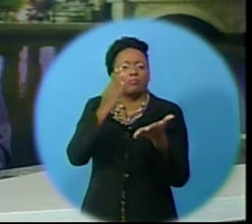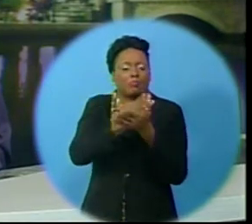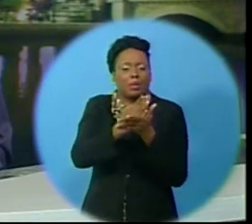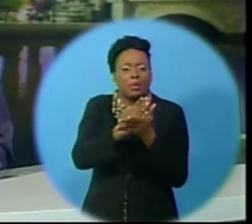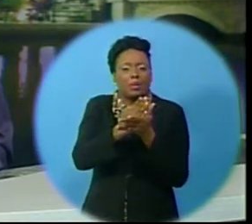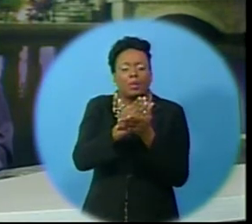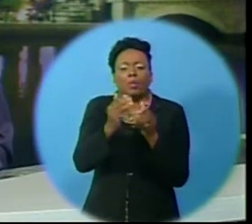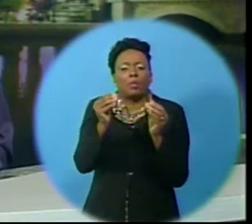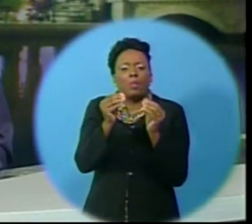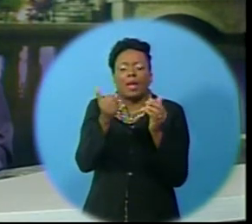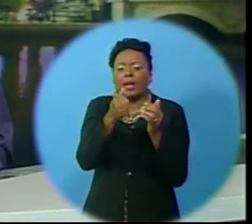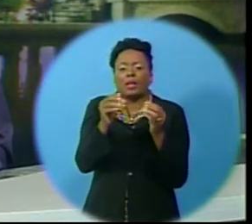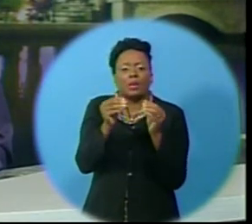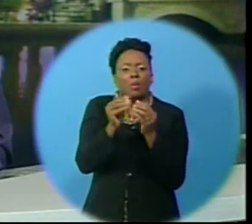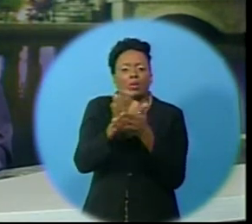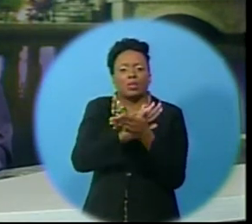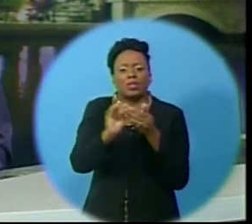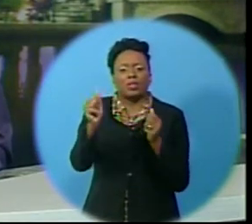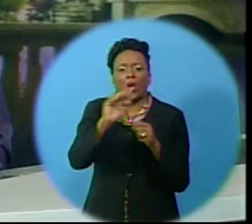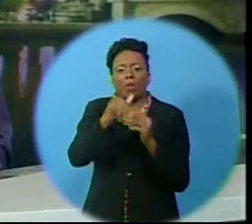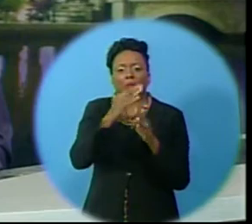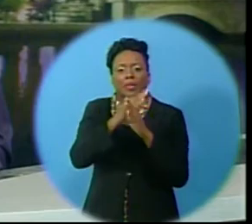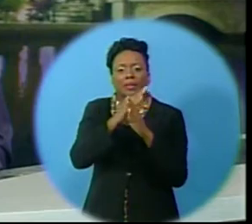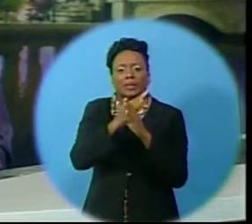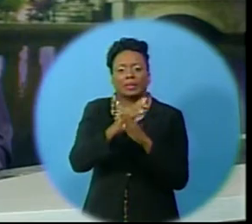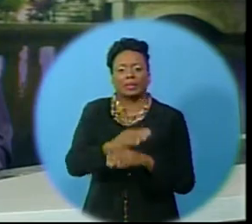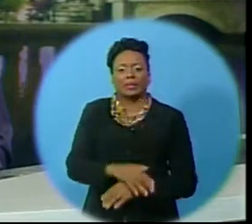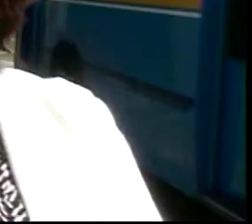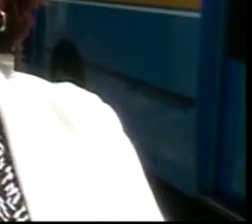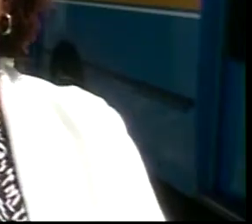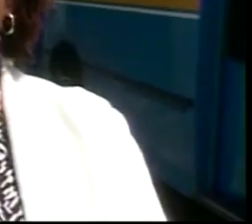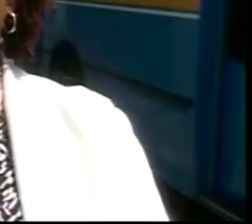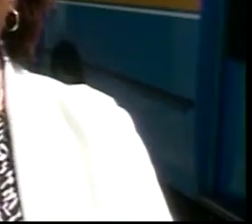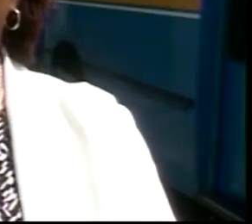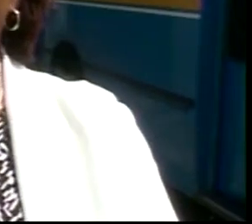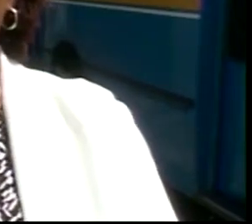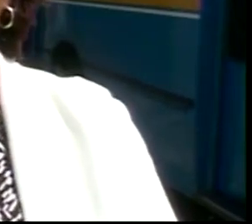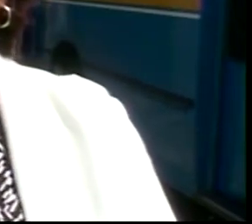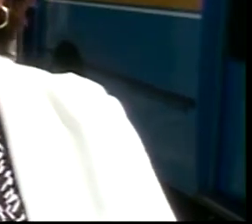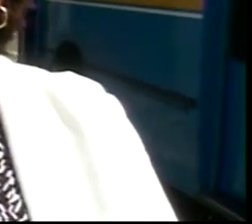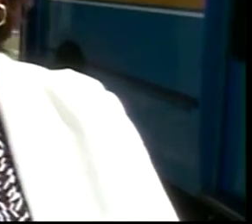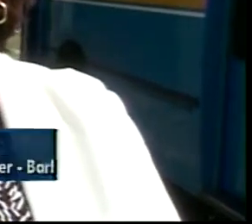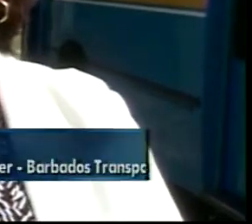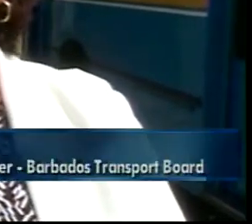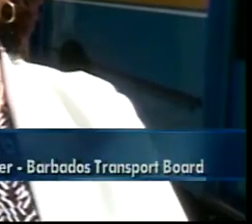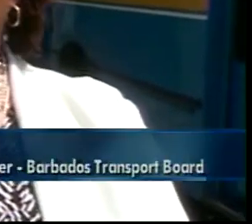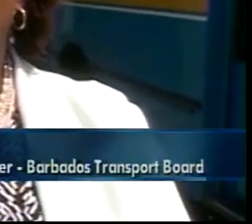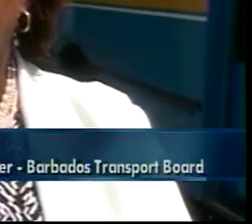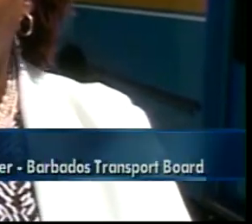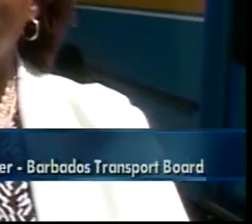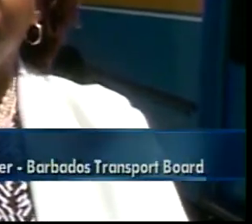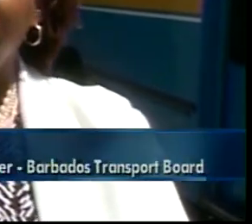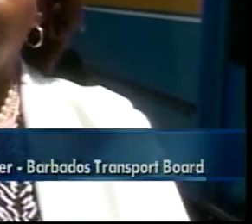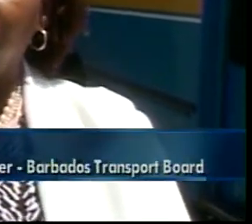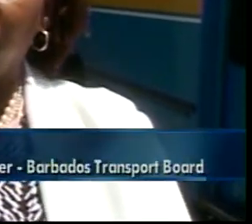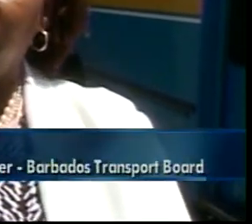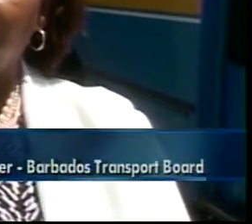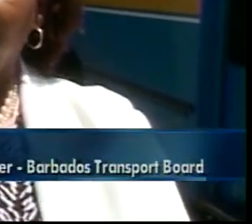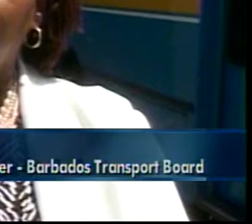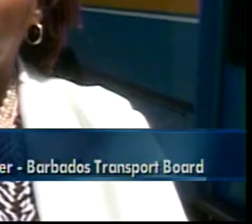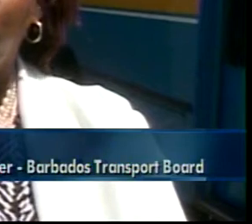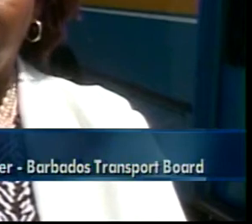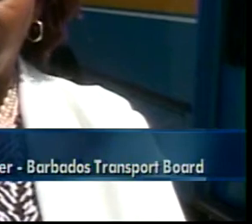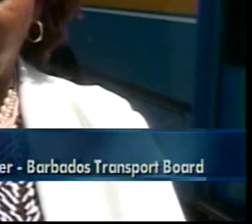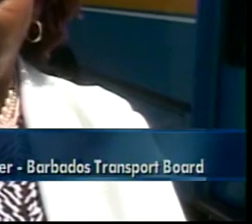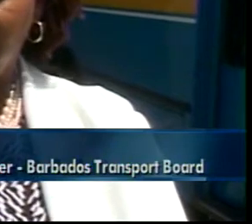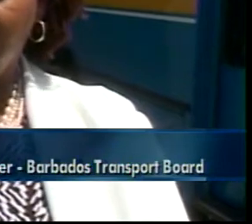of buses or its perimeter. We have engaged the fire service, and what they did was they assisted us in clearing some of the area